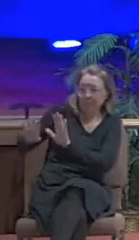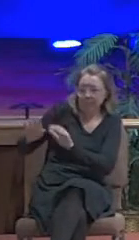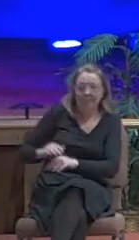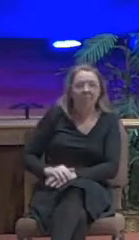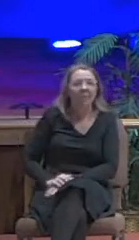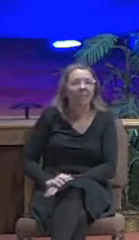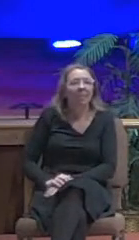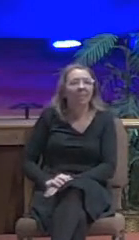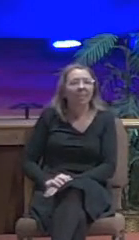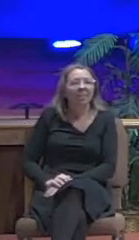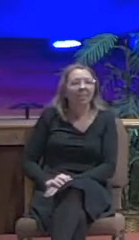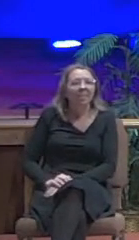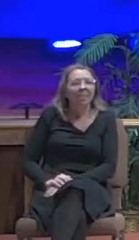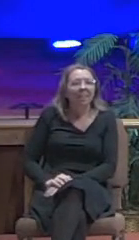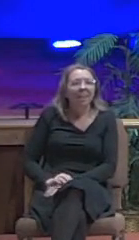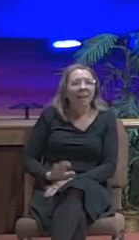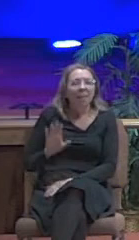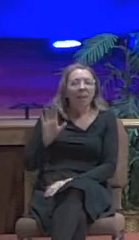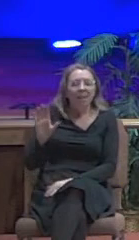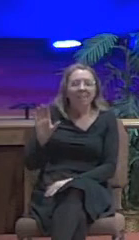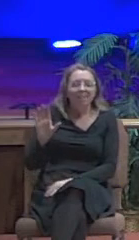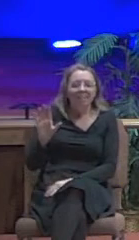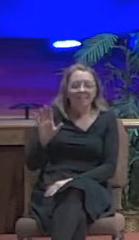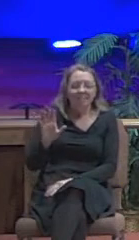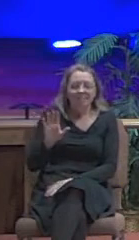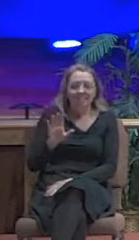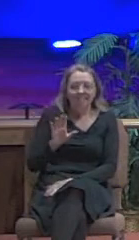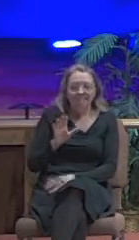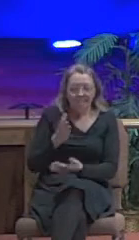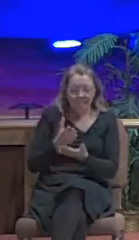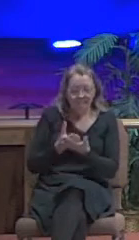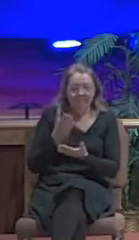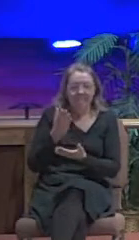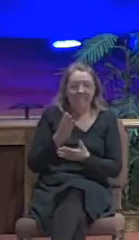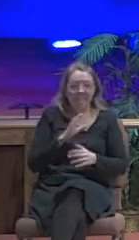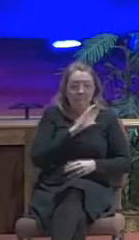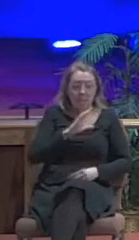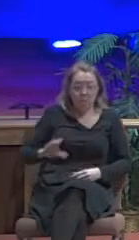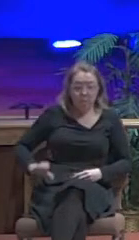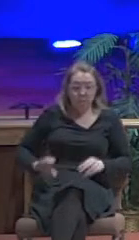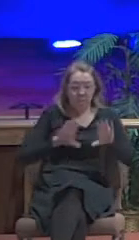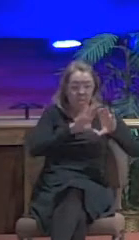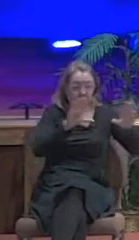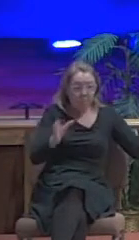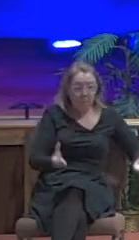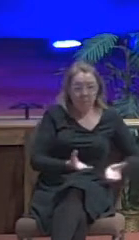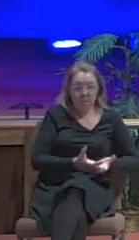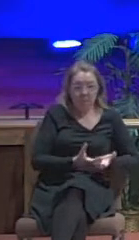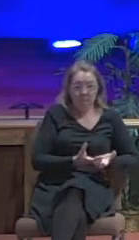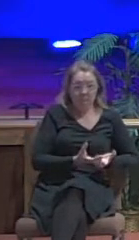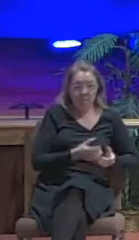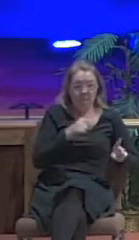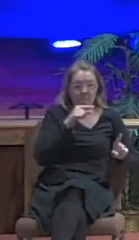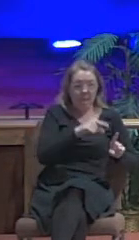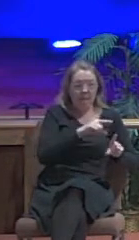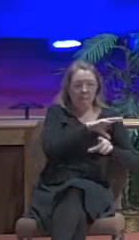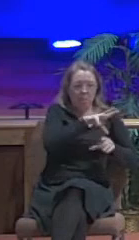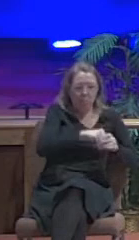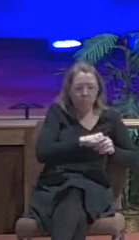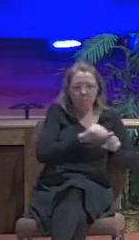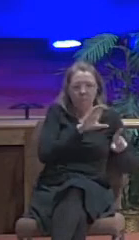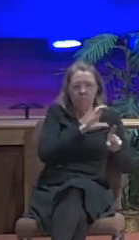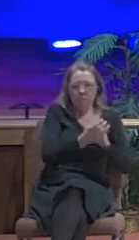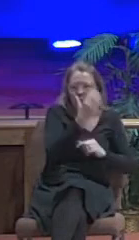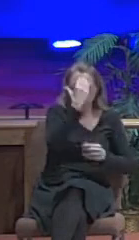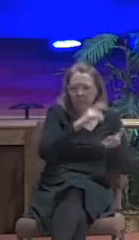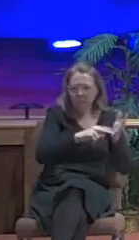fact of the matter is the Christian community has gotten engrossed in our culture. You know what I'm talking about. And we've